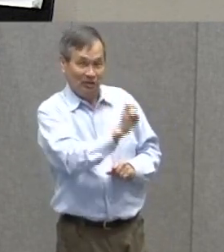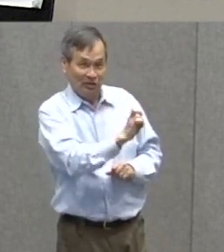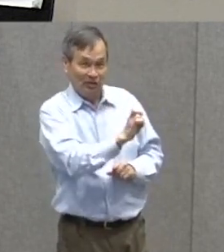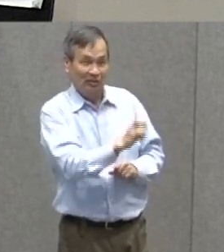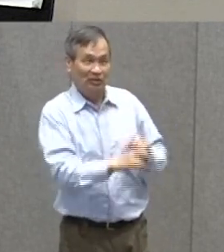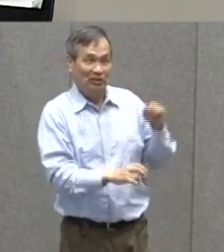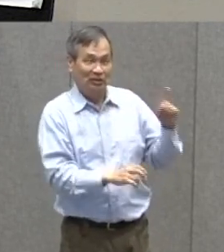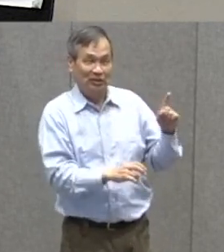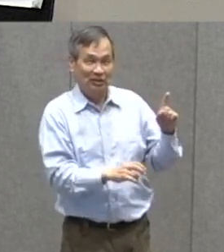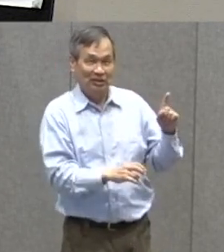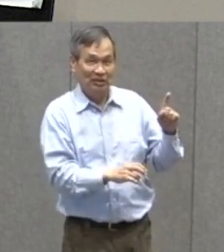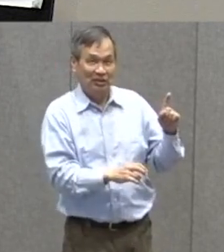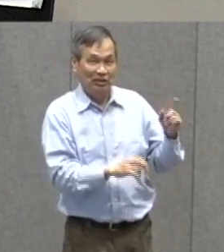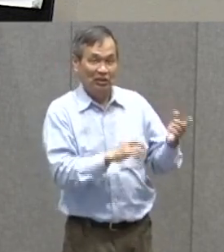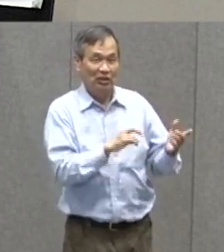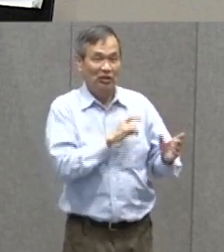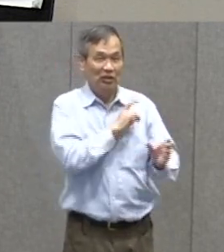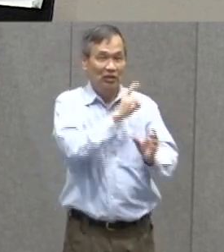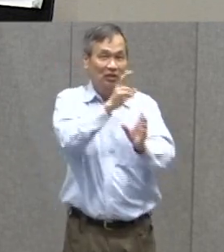jump in